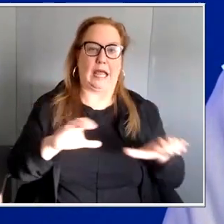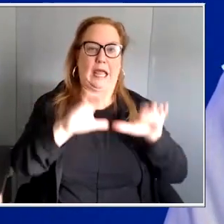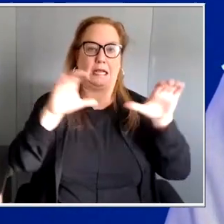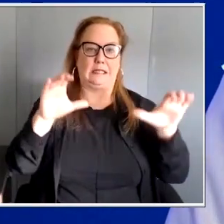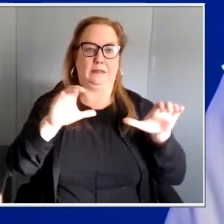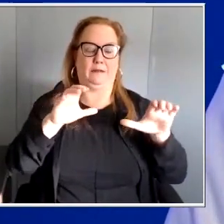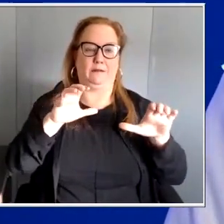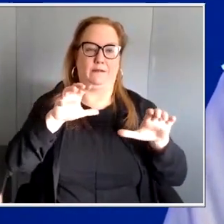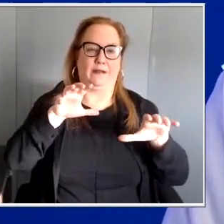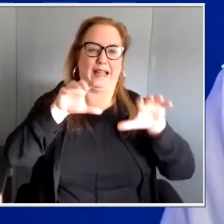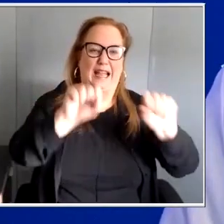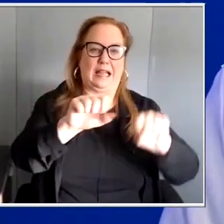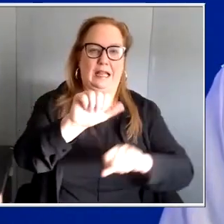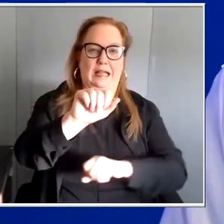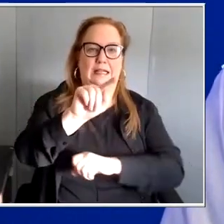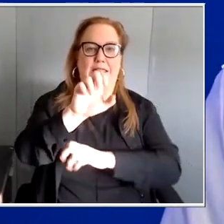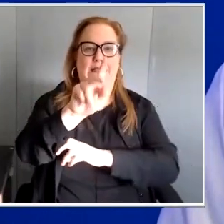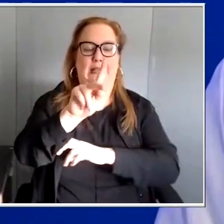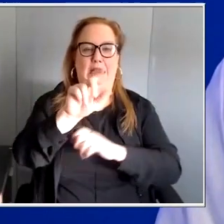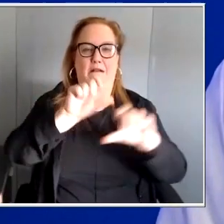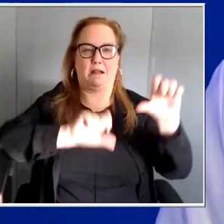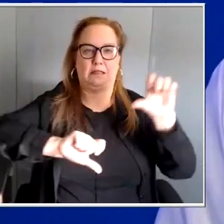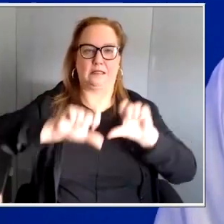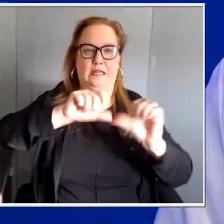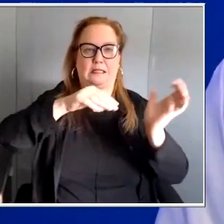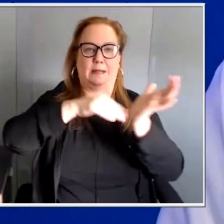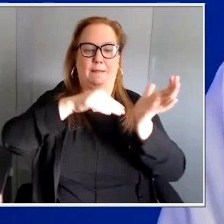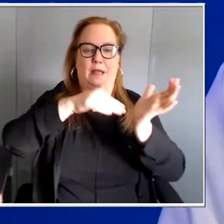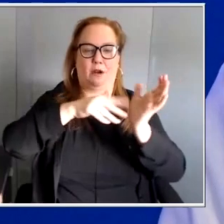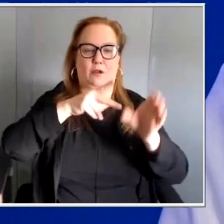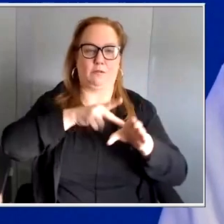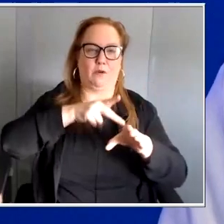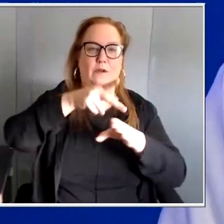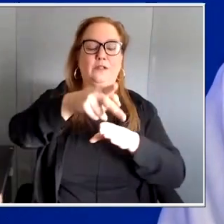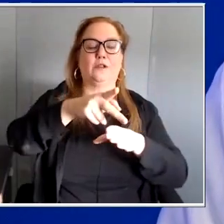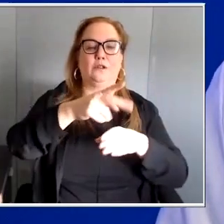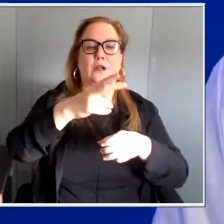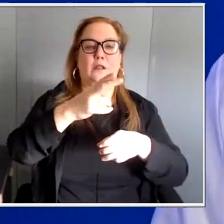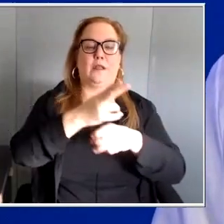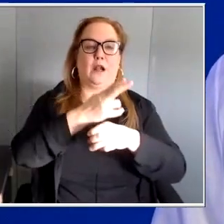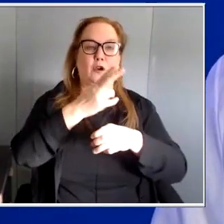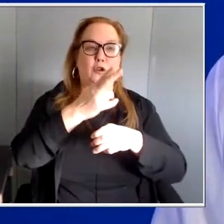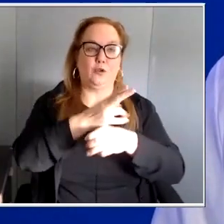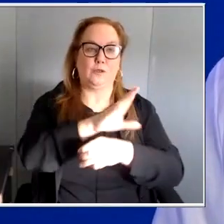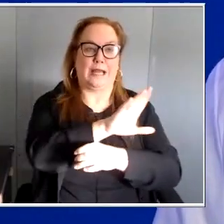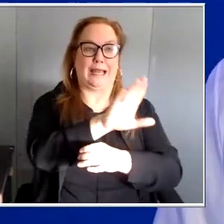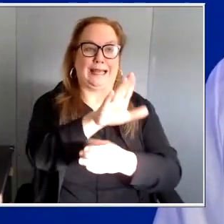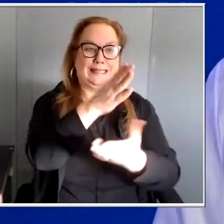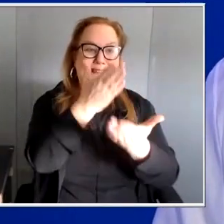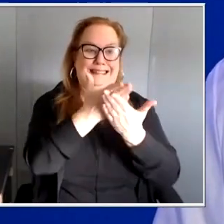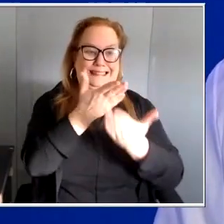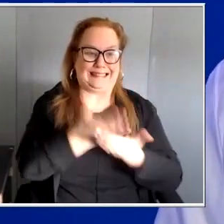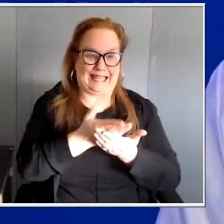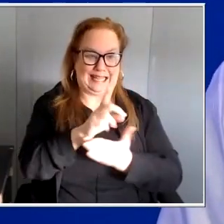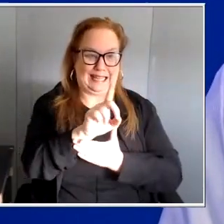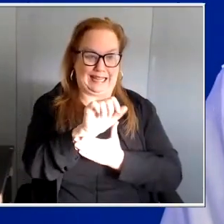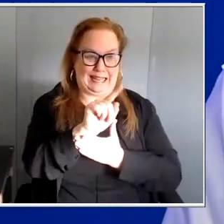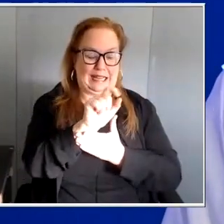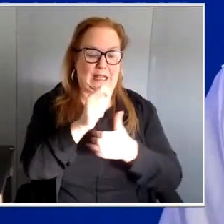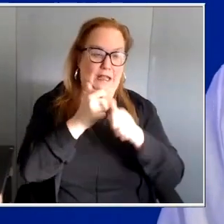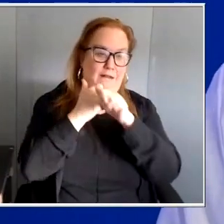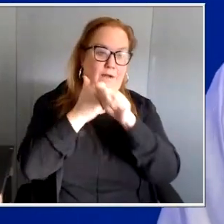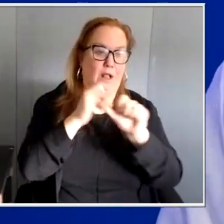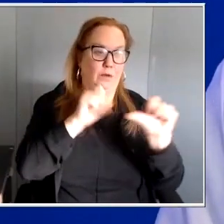on science and medical professionals who are using objective data and really trying to follow the